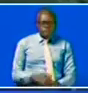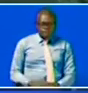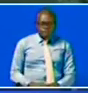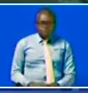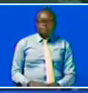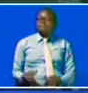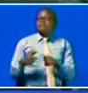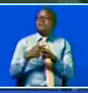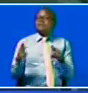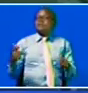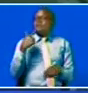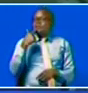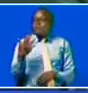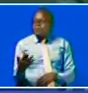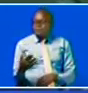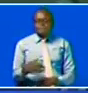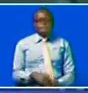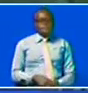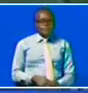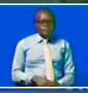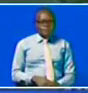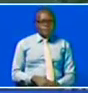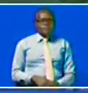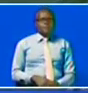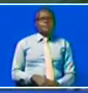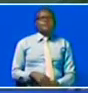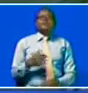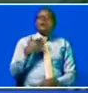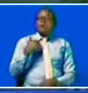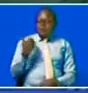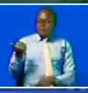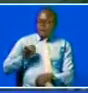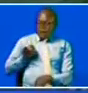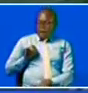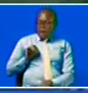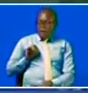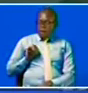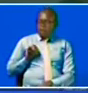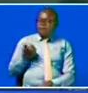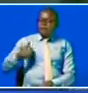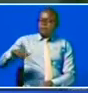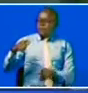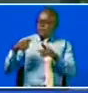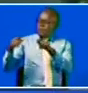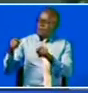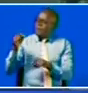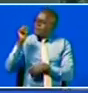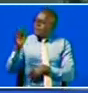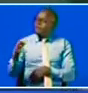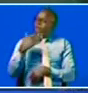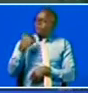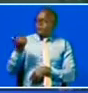he started telling us that he wanted a dame, and we told him that if you